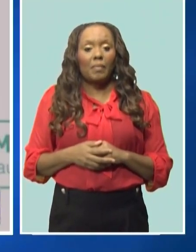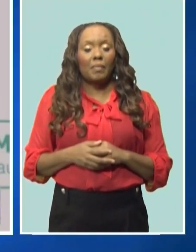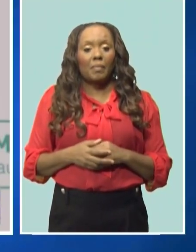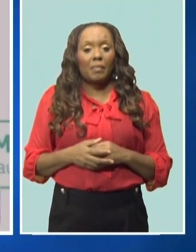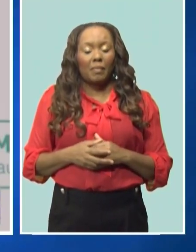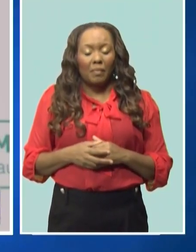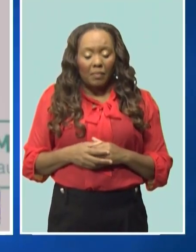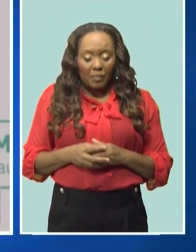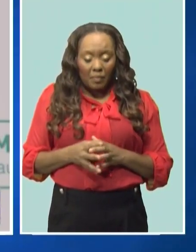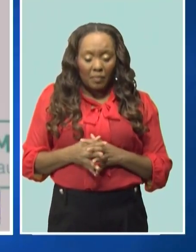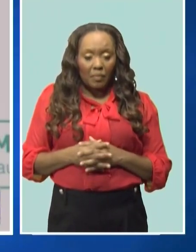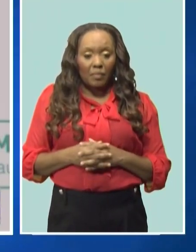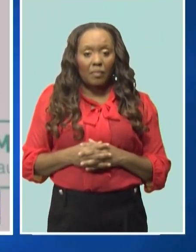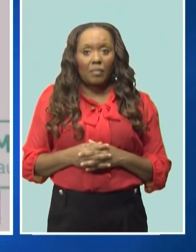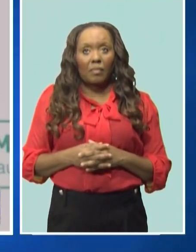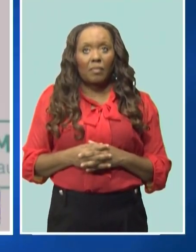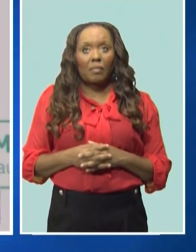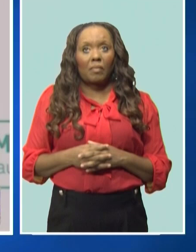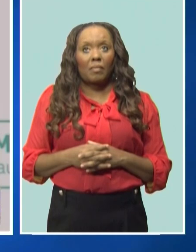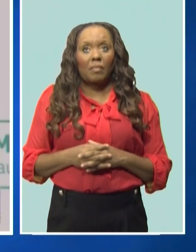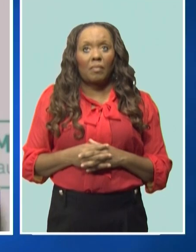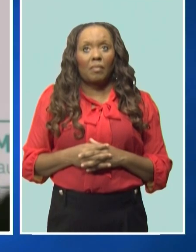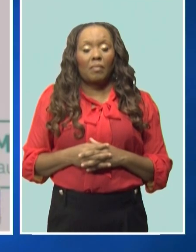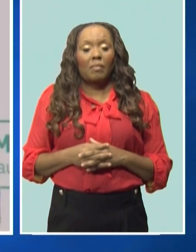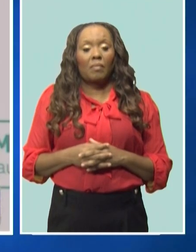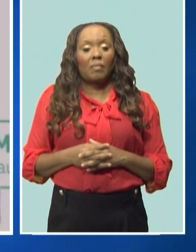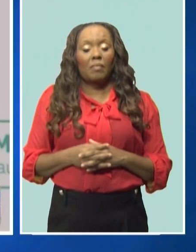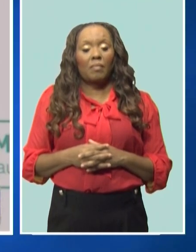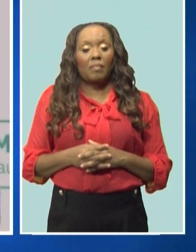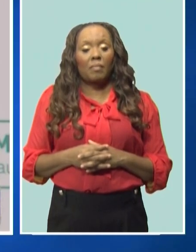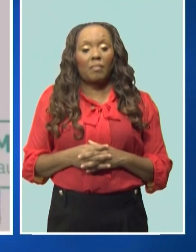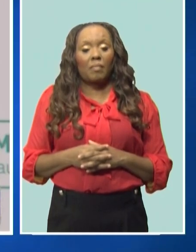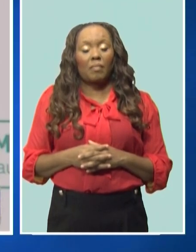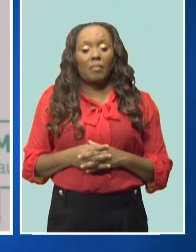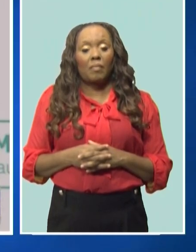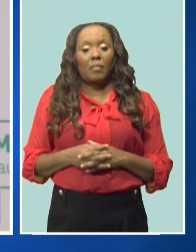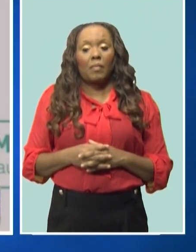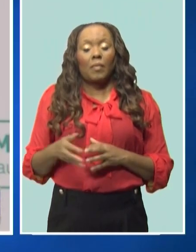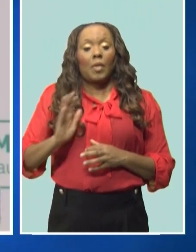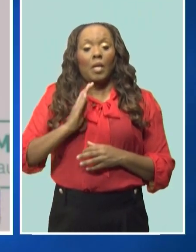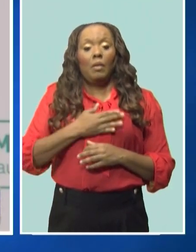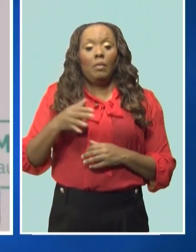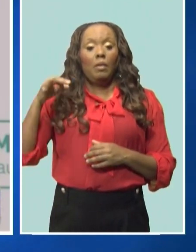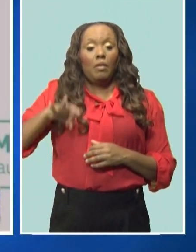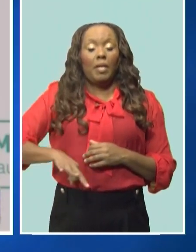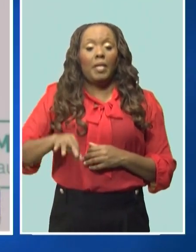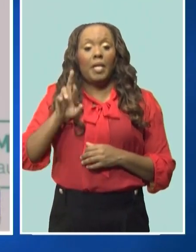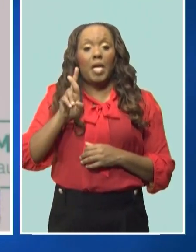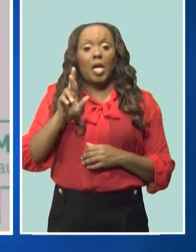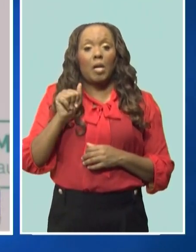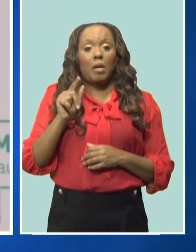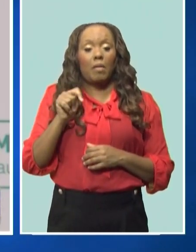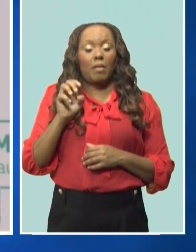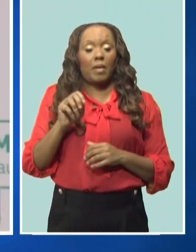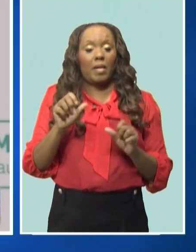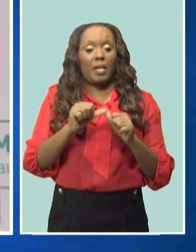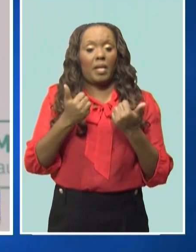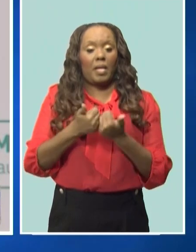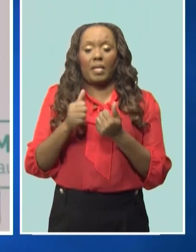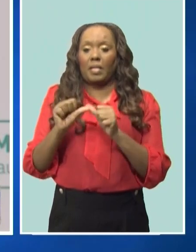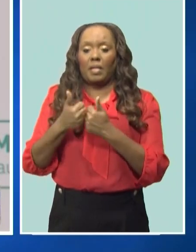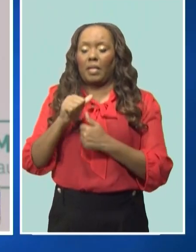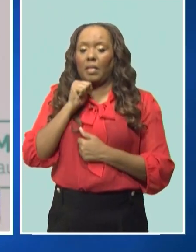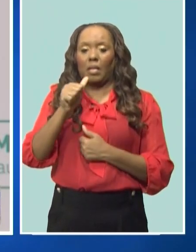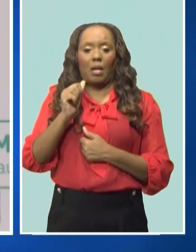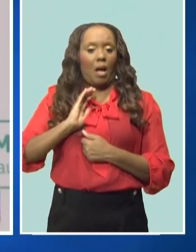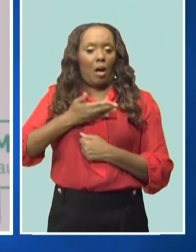And no knock to them, but the credit rating agencies that we all look to in the world as we speak were not created by us or in our